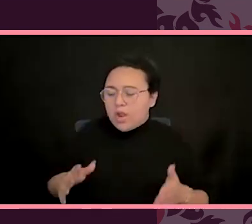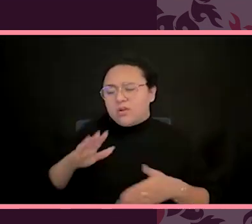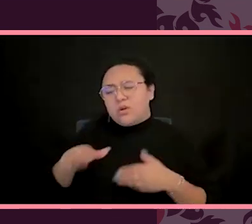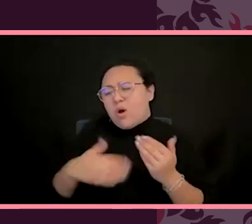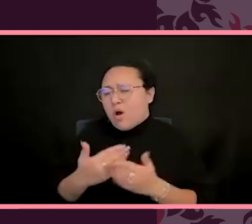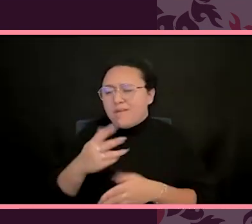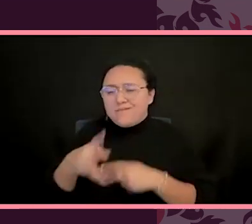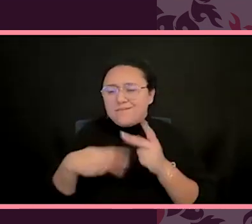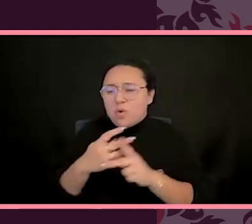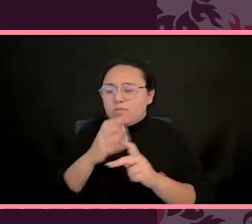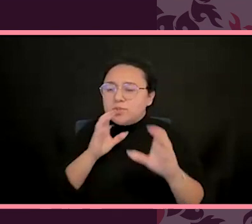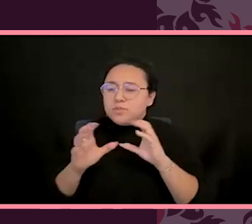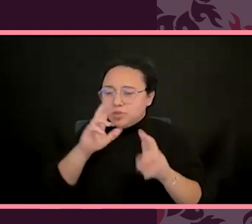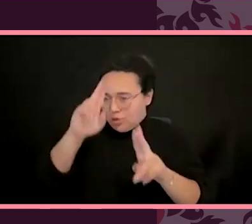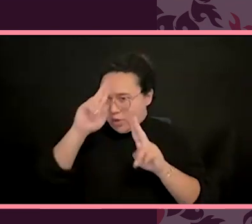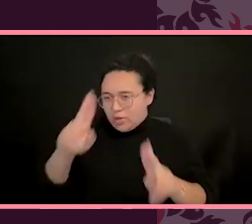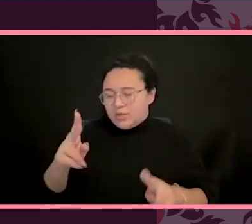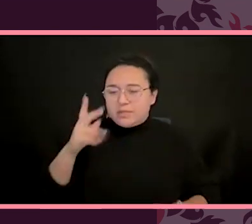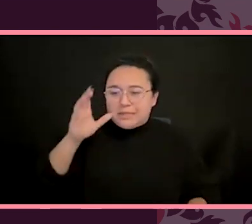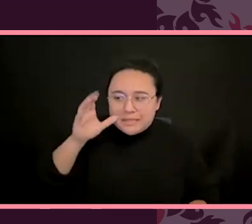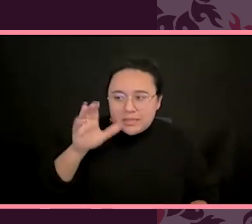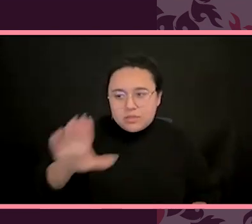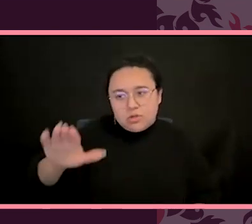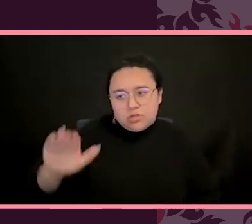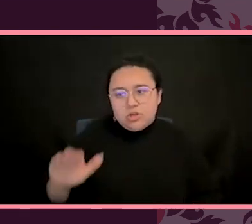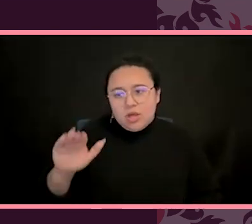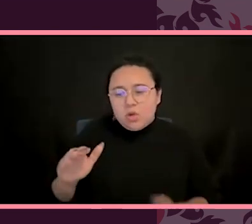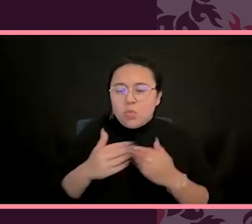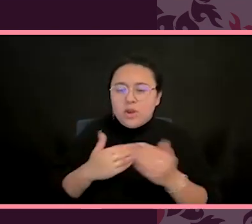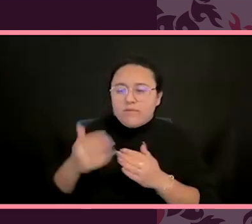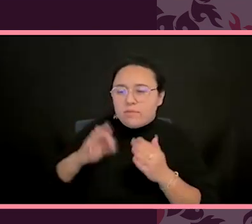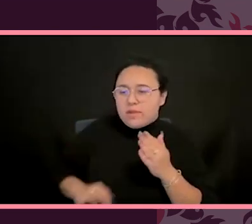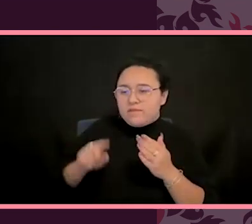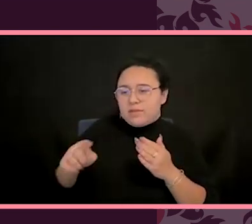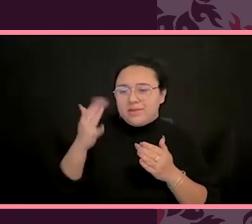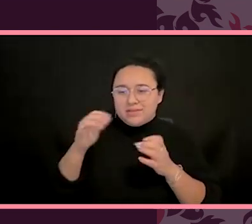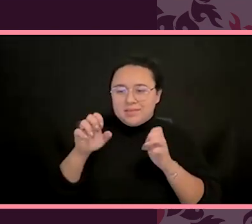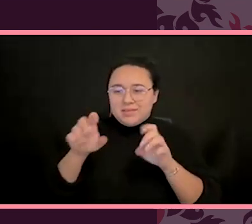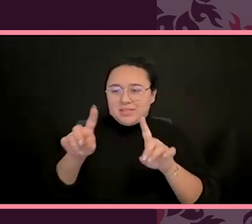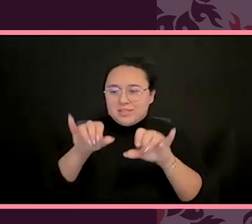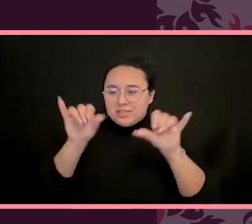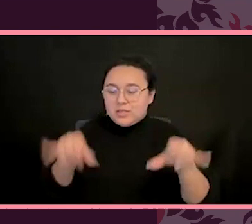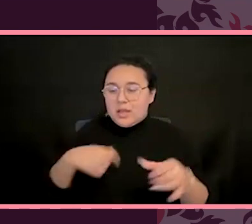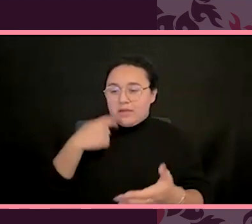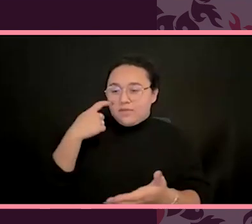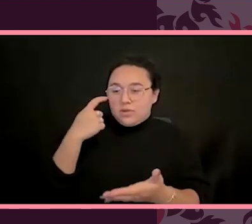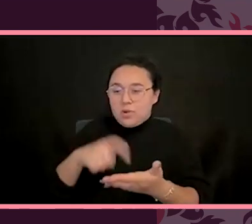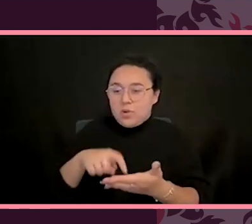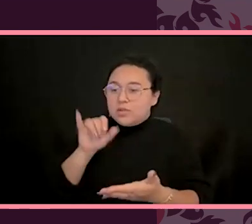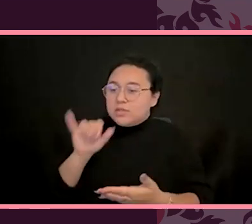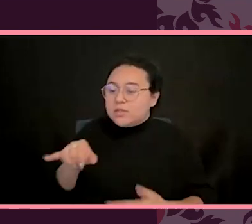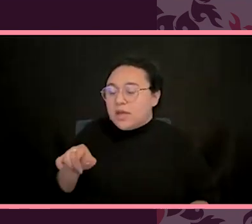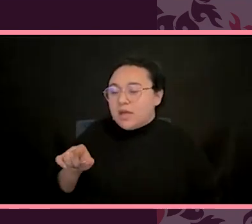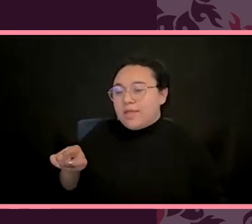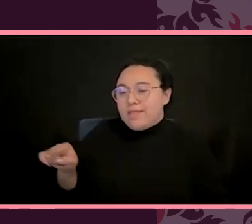communication and really hearing what benefits them. Because a lot of times in the education system, I have noticed that